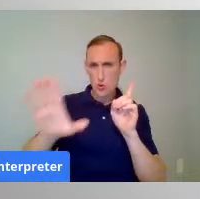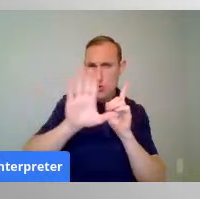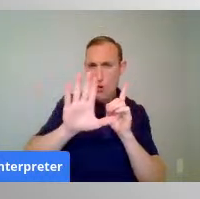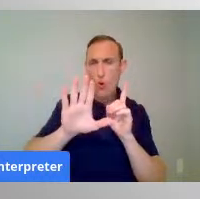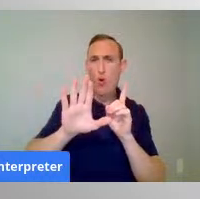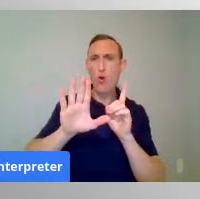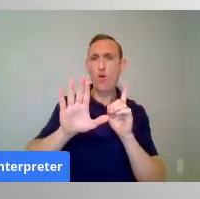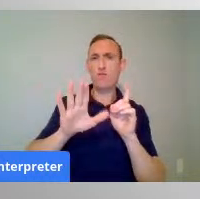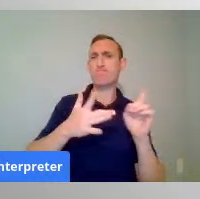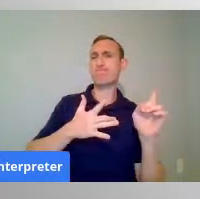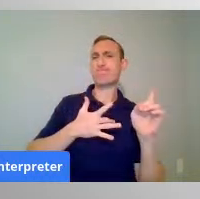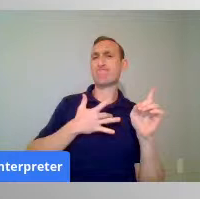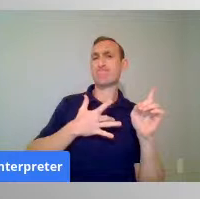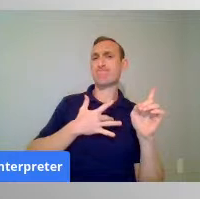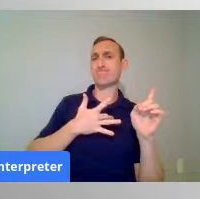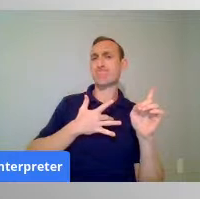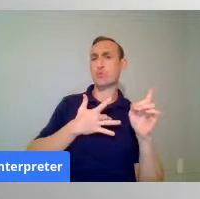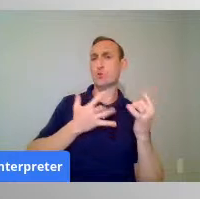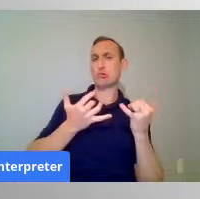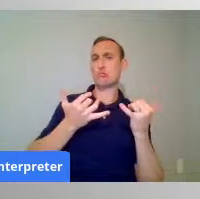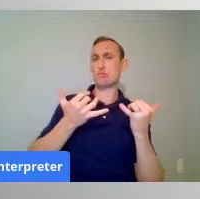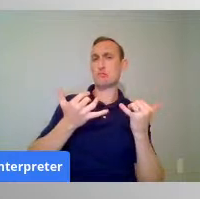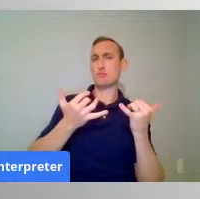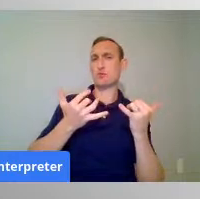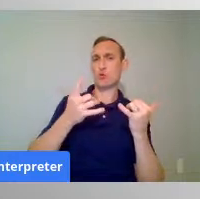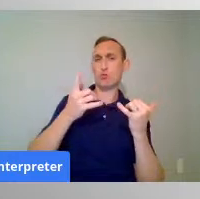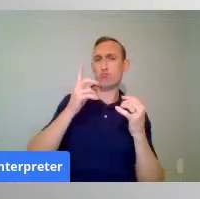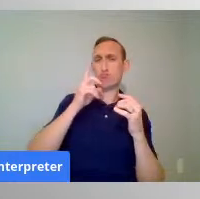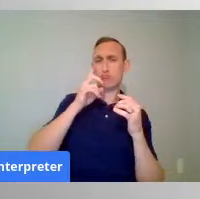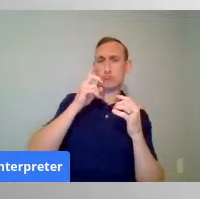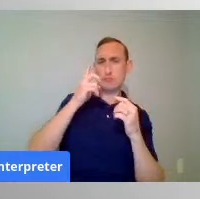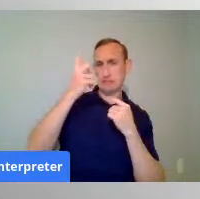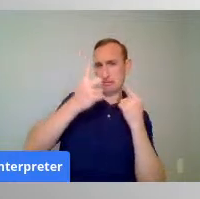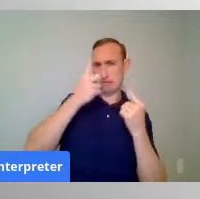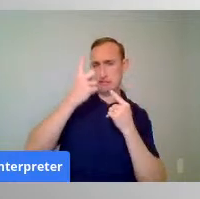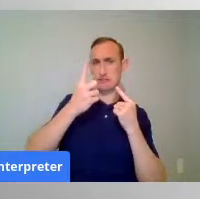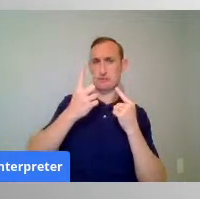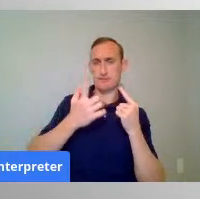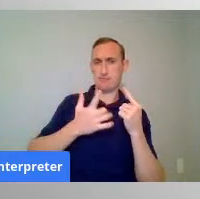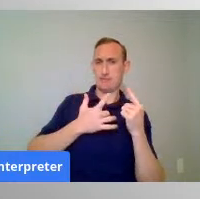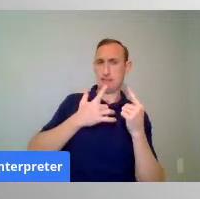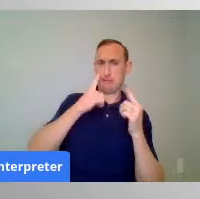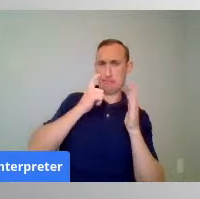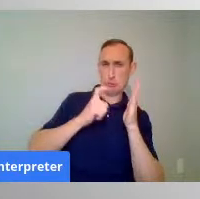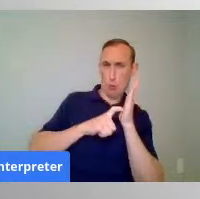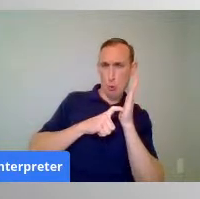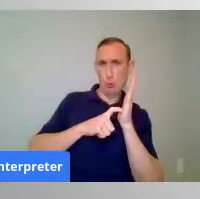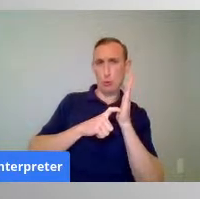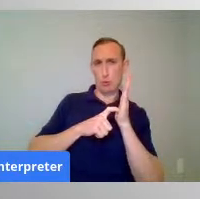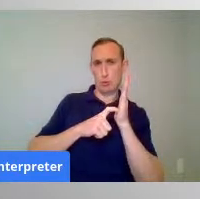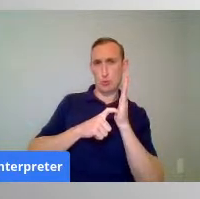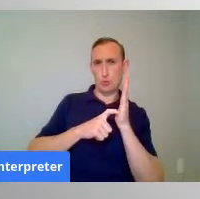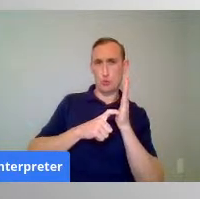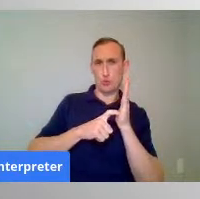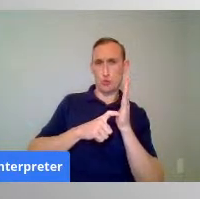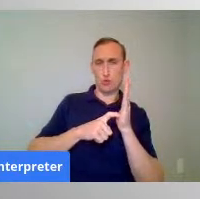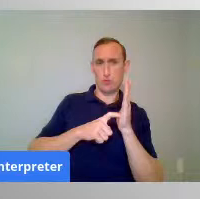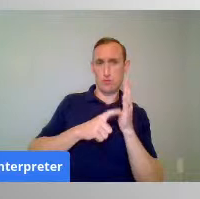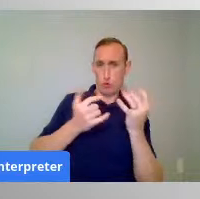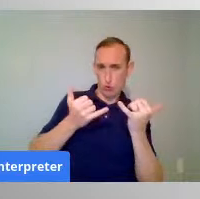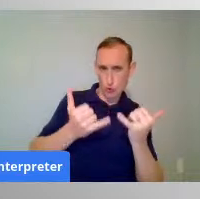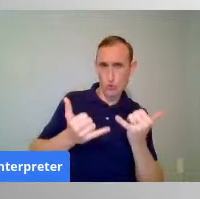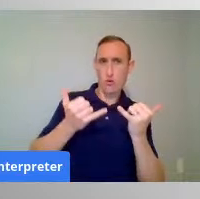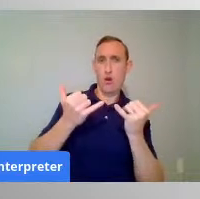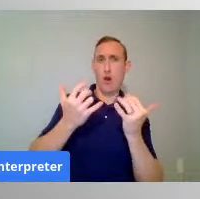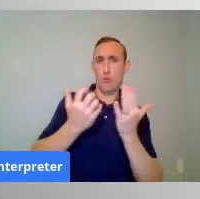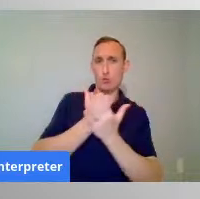current summer opportunities? And I'm not even going to limit it to summer. So I'm going to say the current opportunities available for